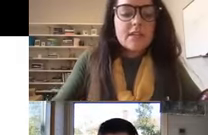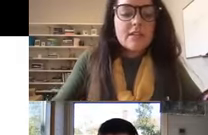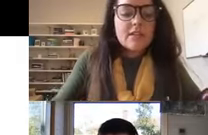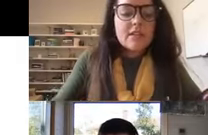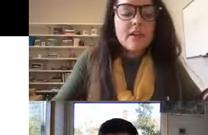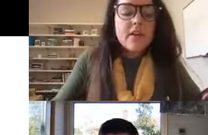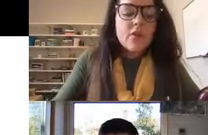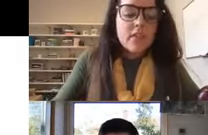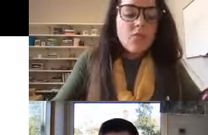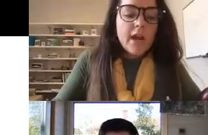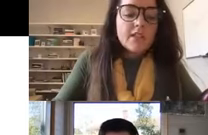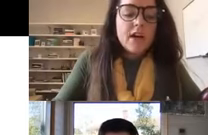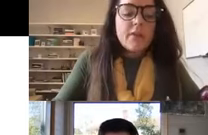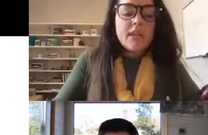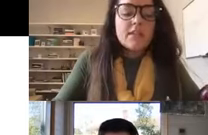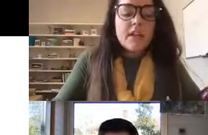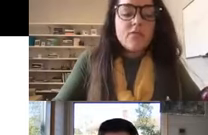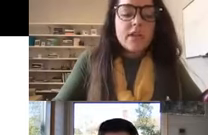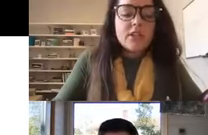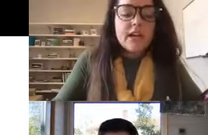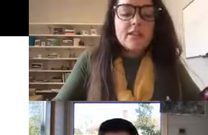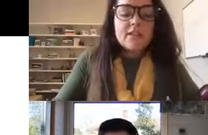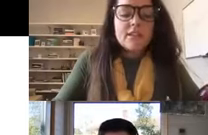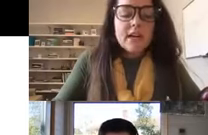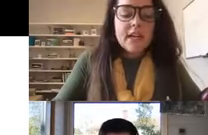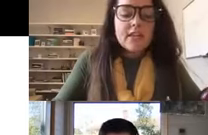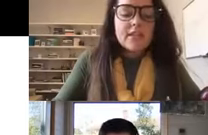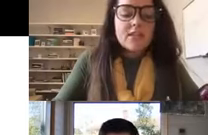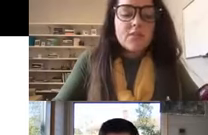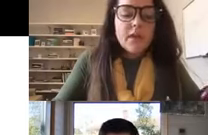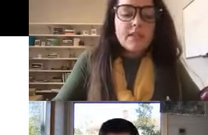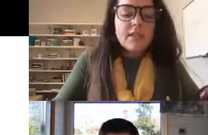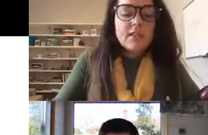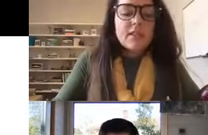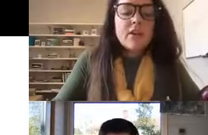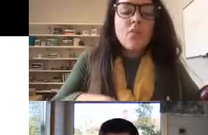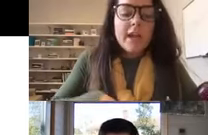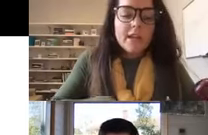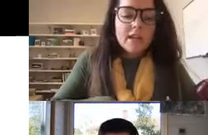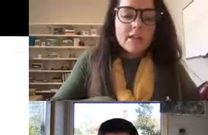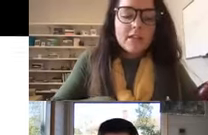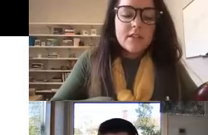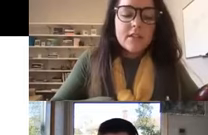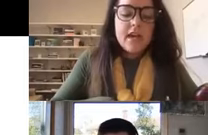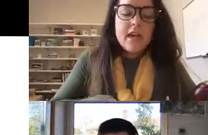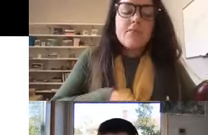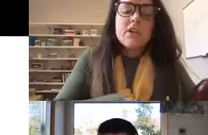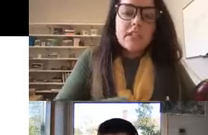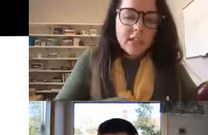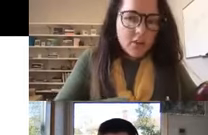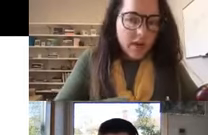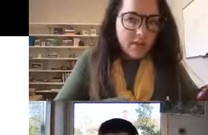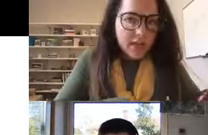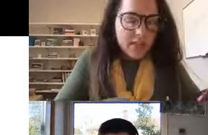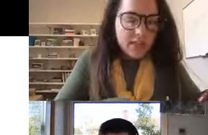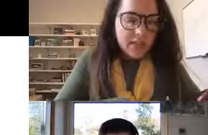non-white. Within white dominant and racialized societies and spaces, whiteness, and in